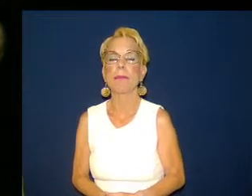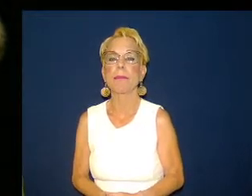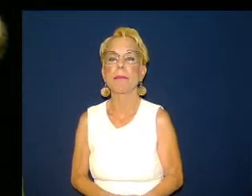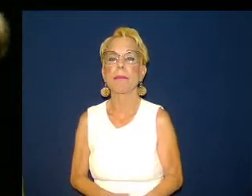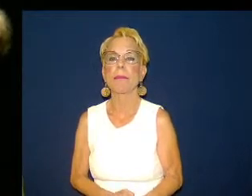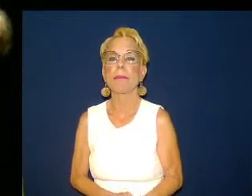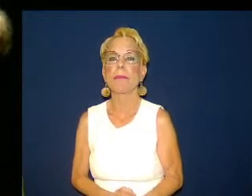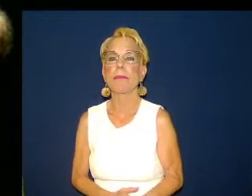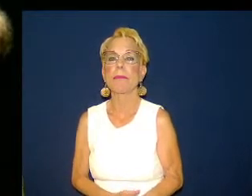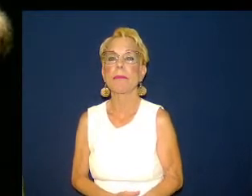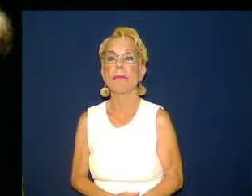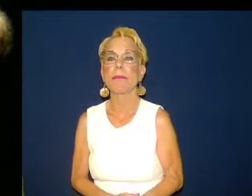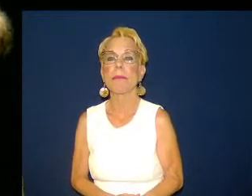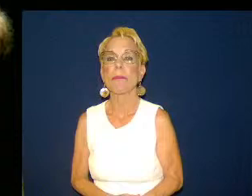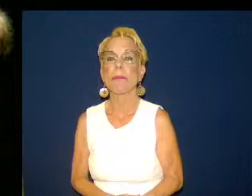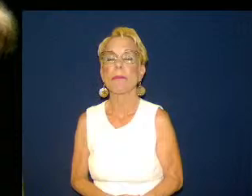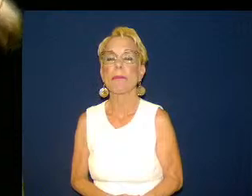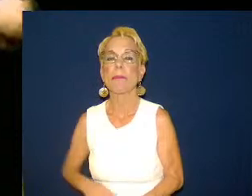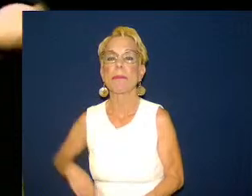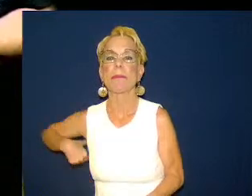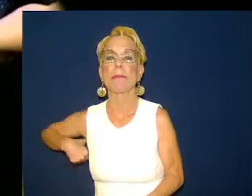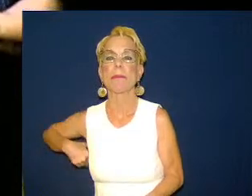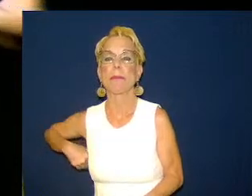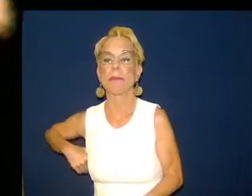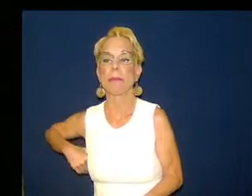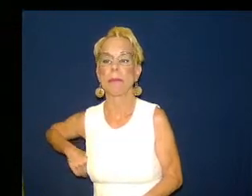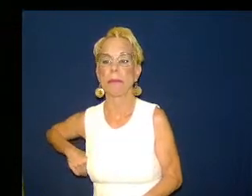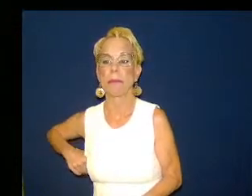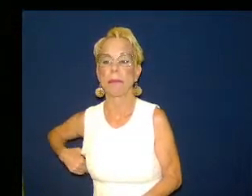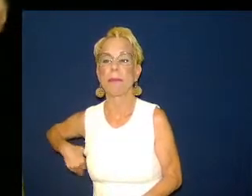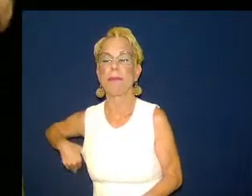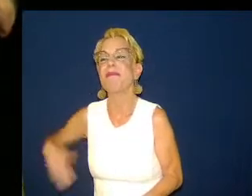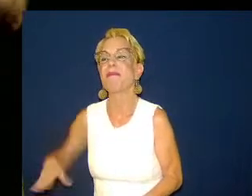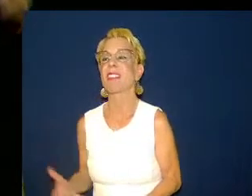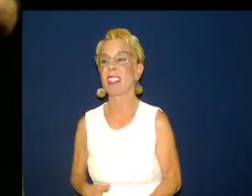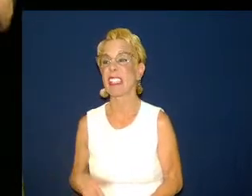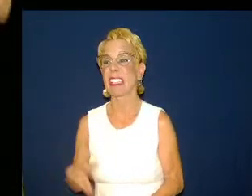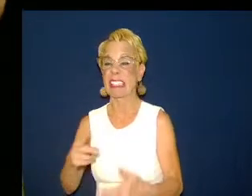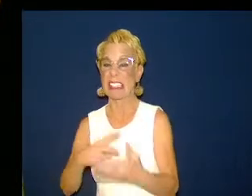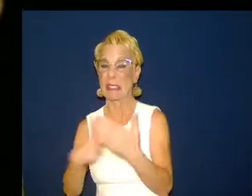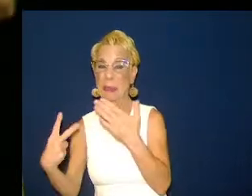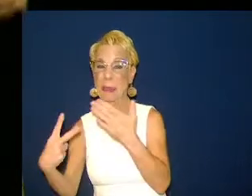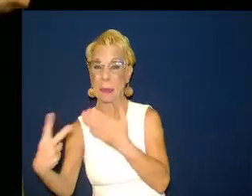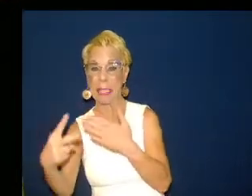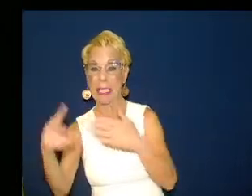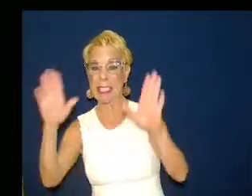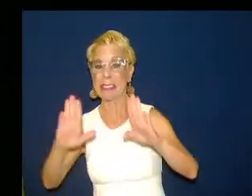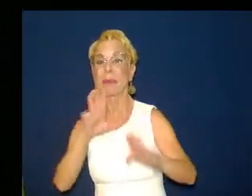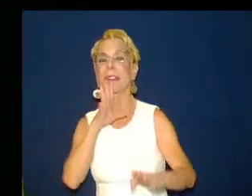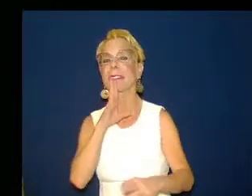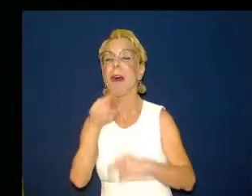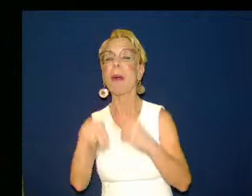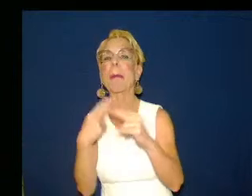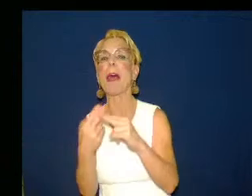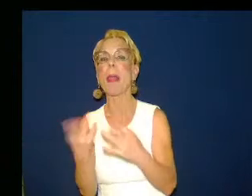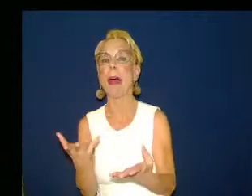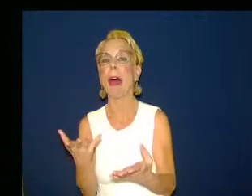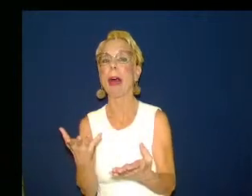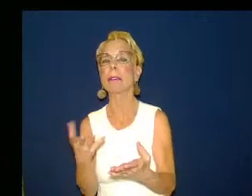We're going to talk about that on July the 10th. That's called lukewarmness. And Jesus said, I'd rather you be hot or cold, because if you're not, I'm going to spit you out of my